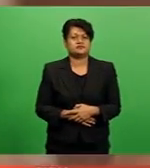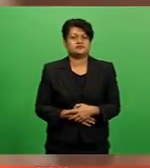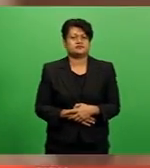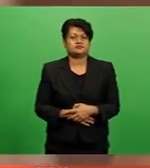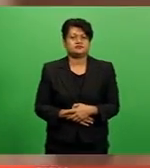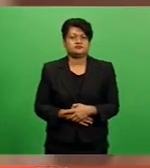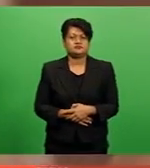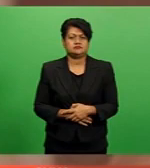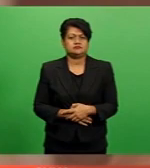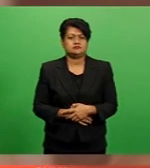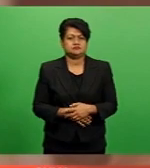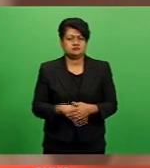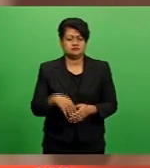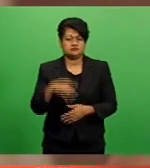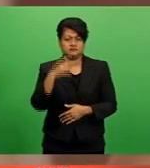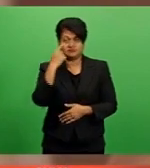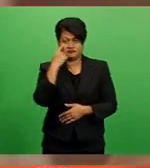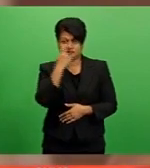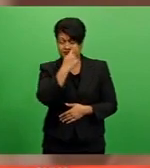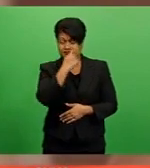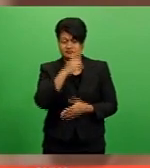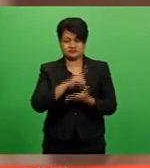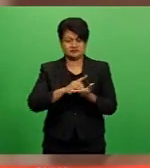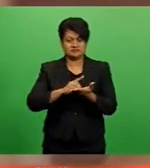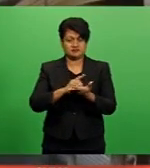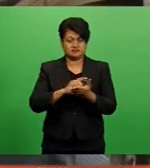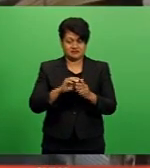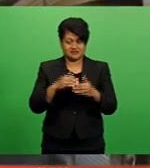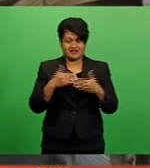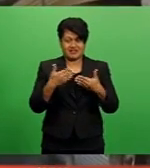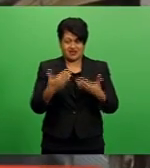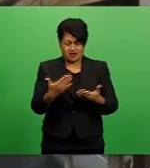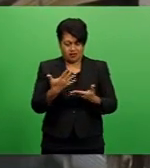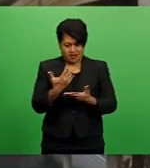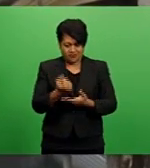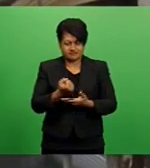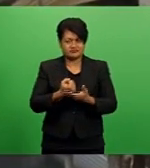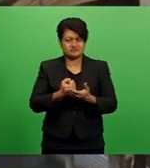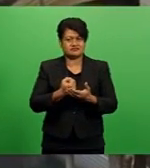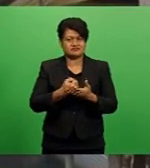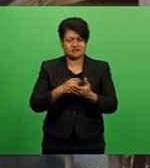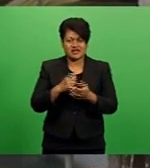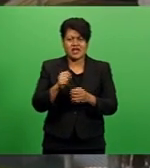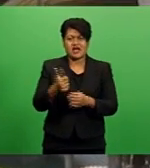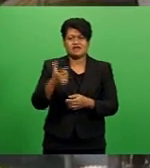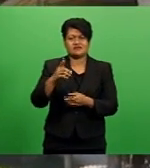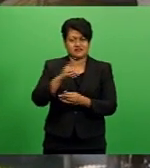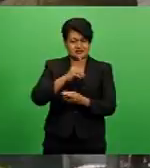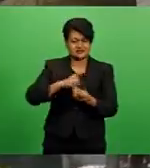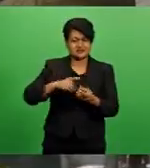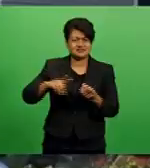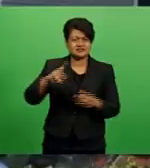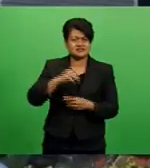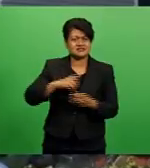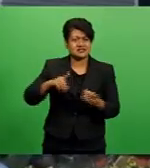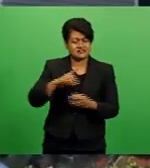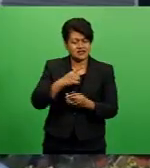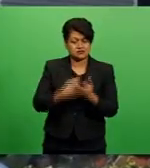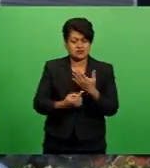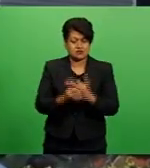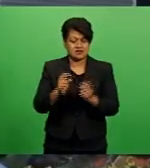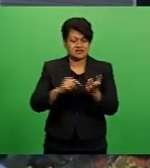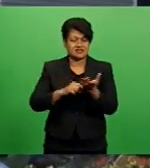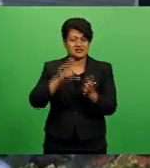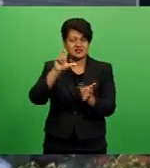Trachoma and conjunctivitis emerge weeks after a disaster, so a team will visit Tisiasa-ravaged areas